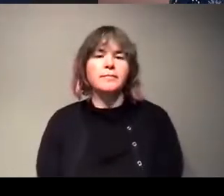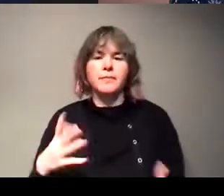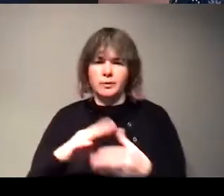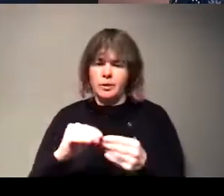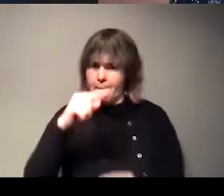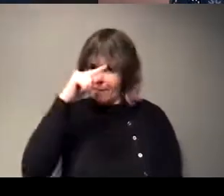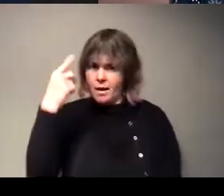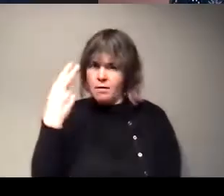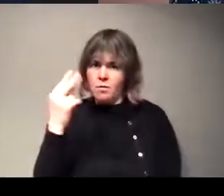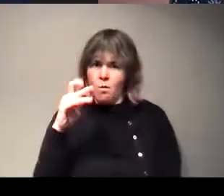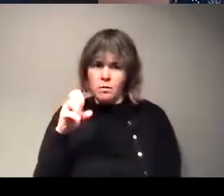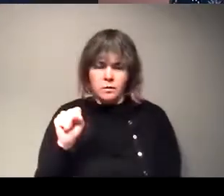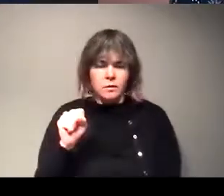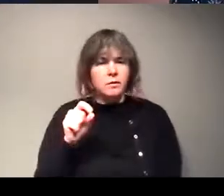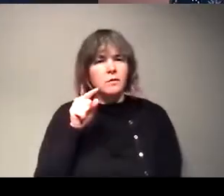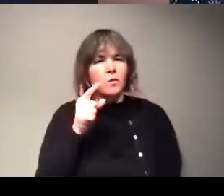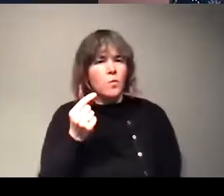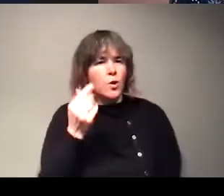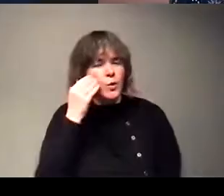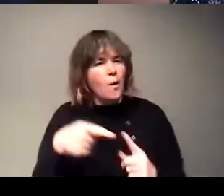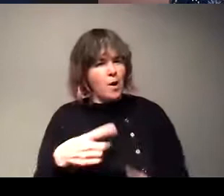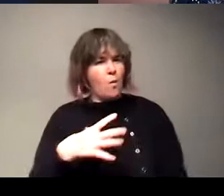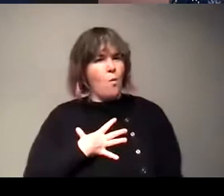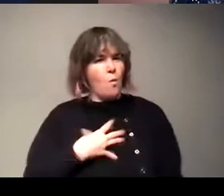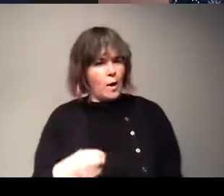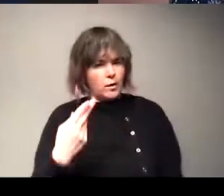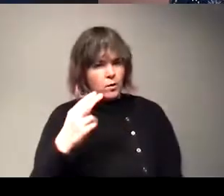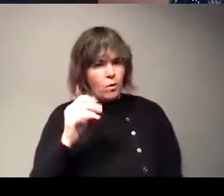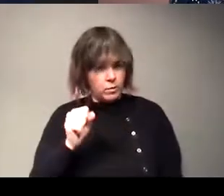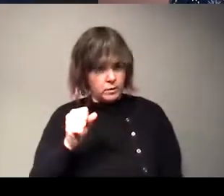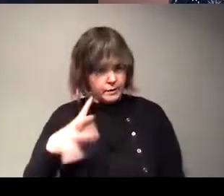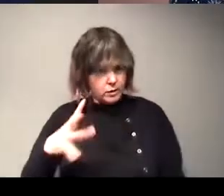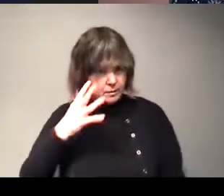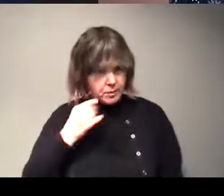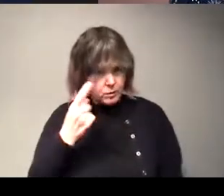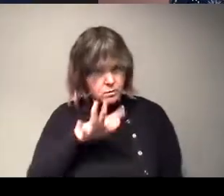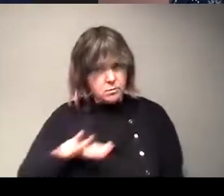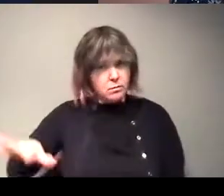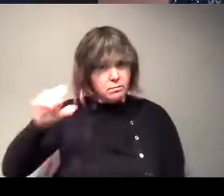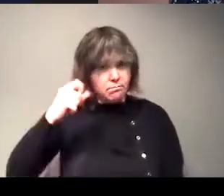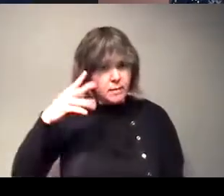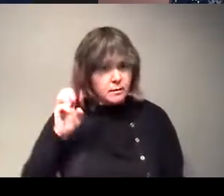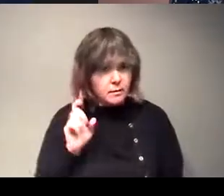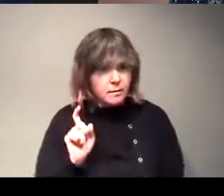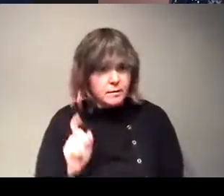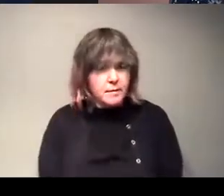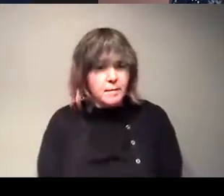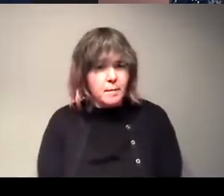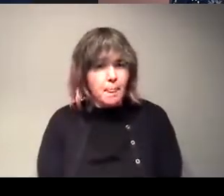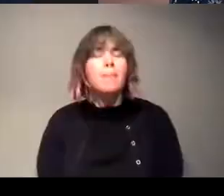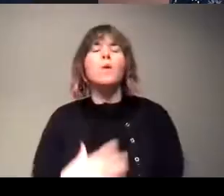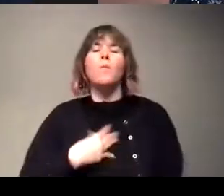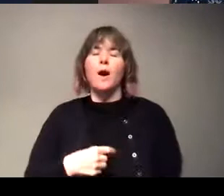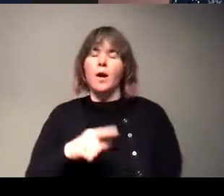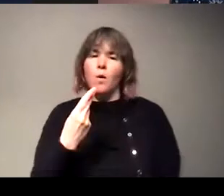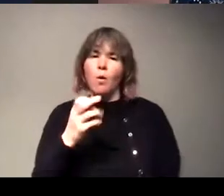holes. What do you know about white holes? Have you encountered one in space? So white holes are